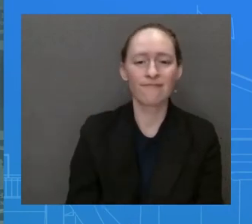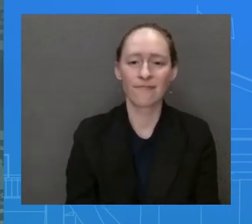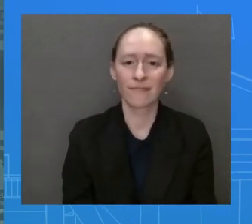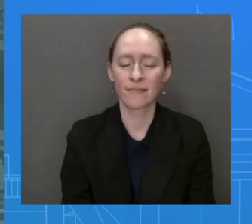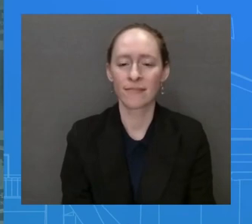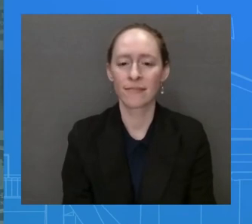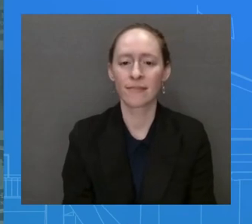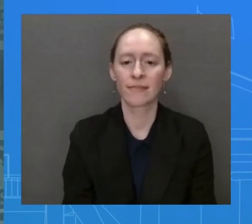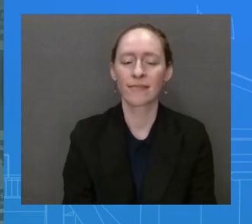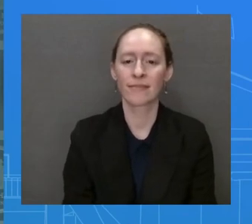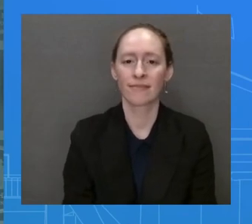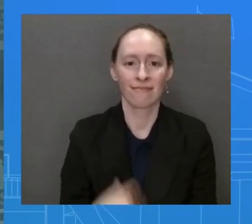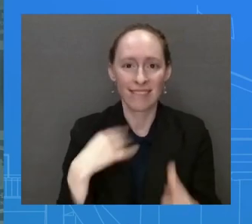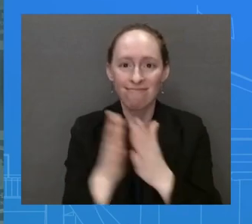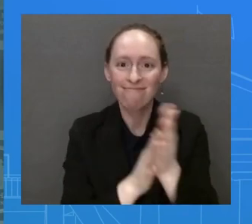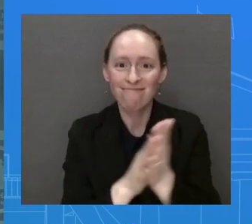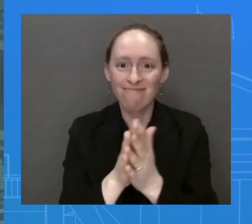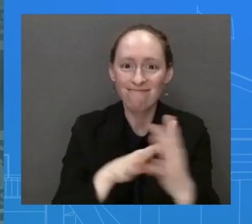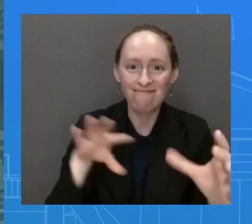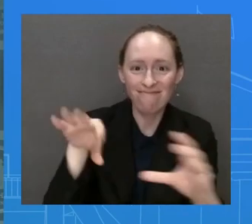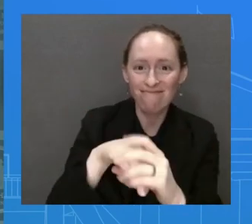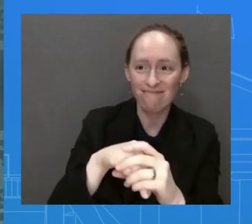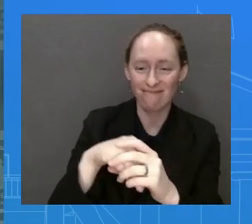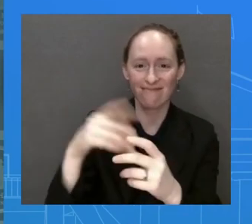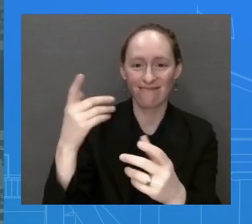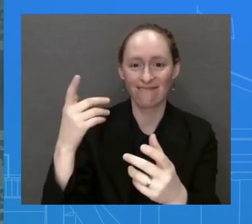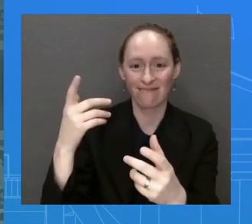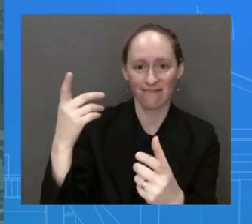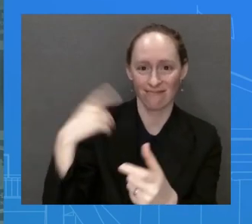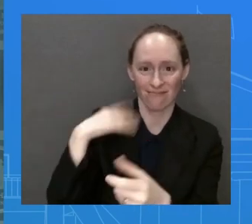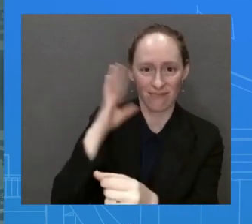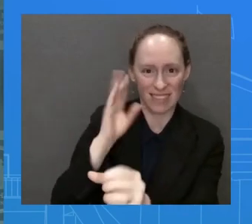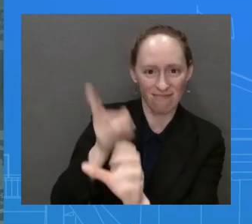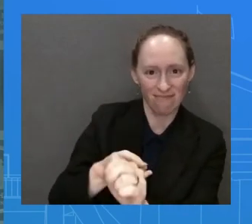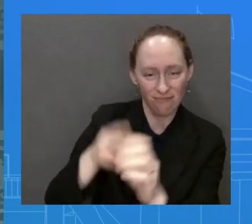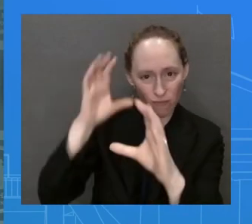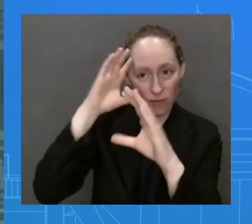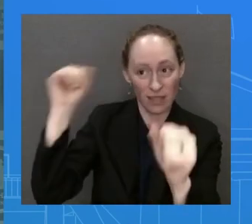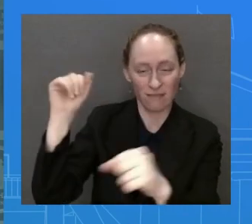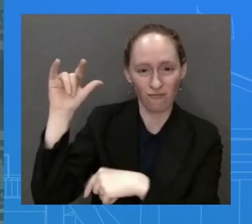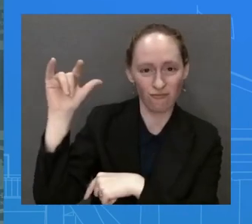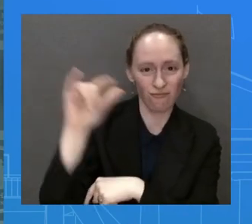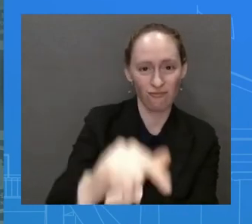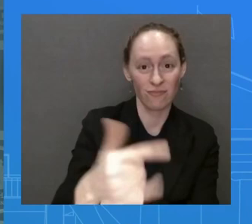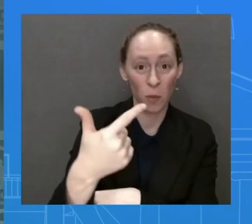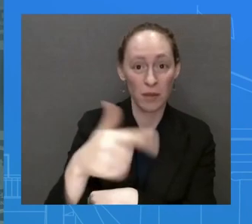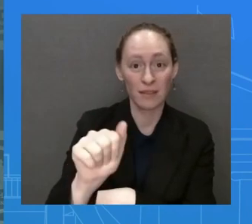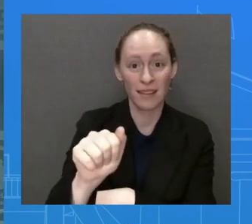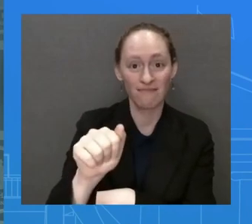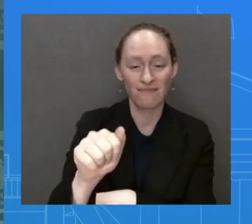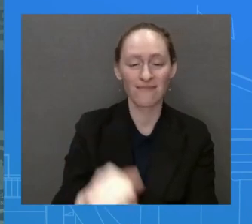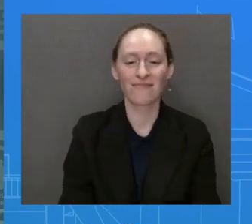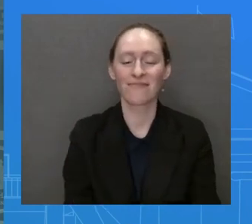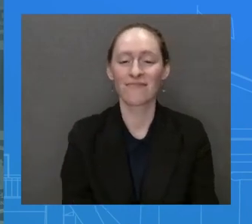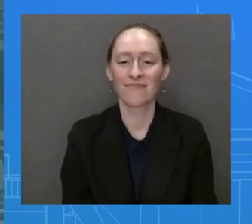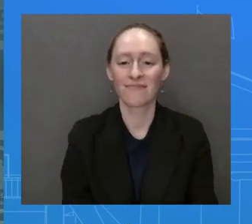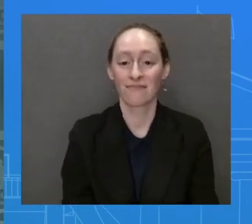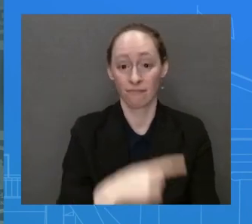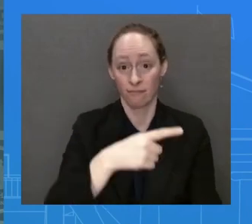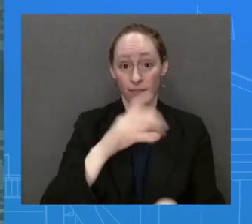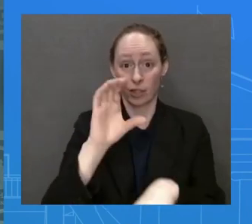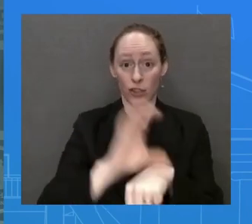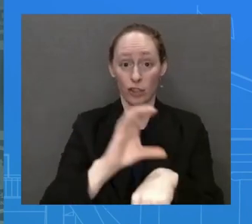being in what has been the epicenter of the movement from civil rights in this country